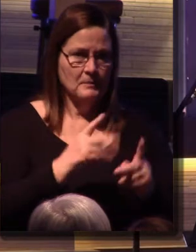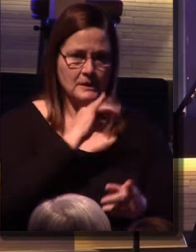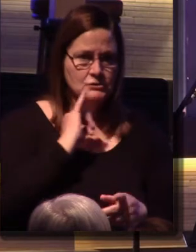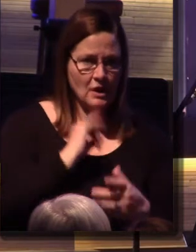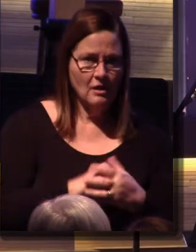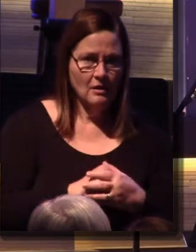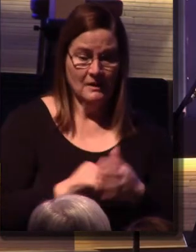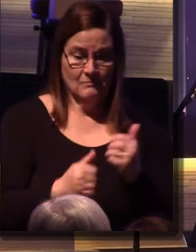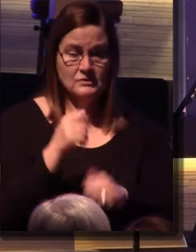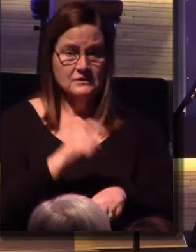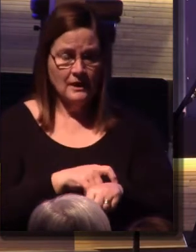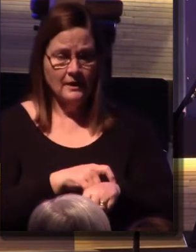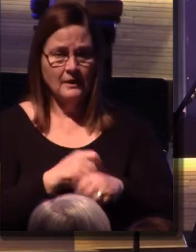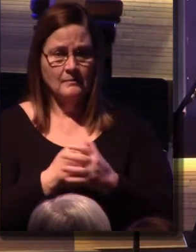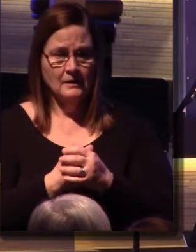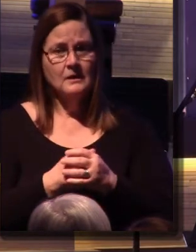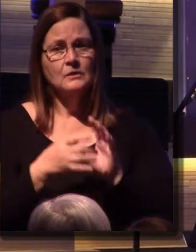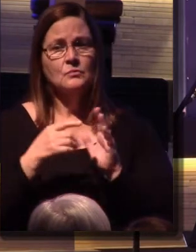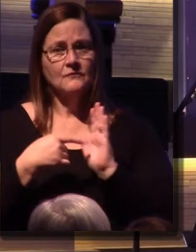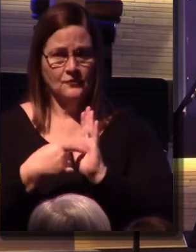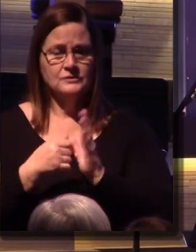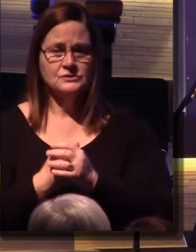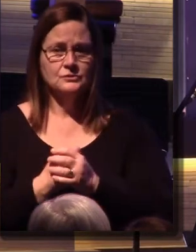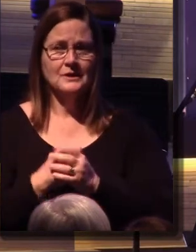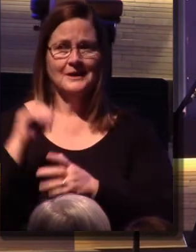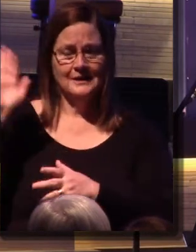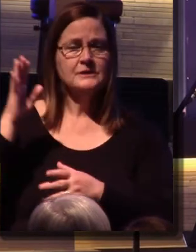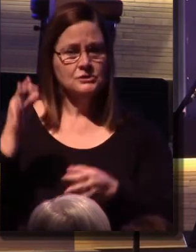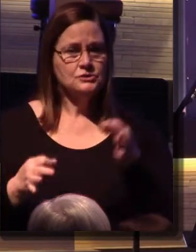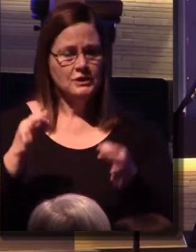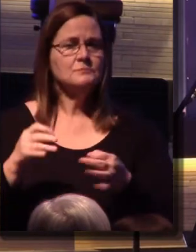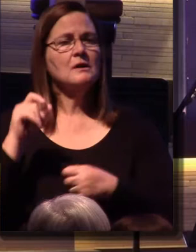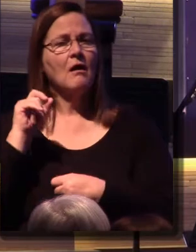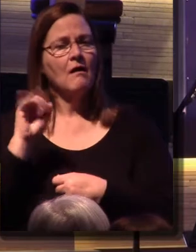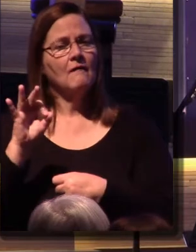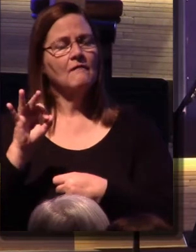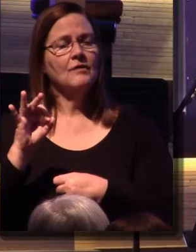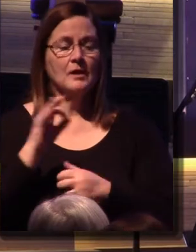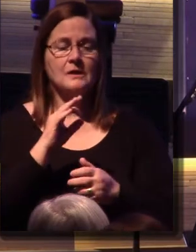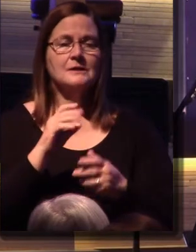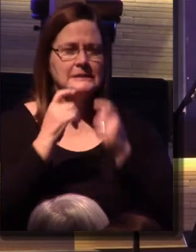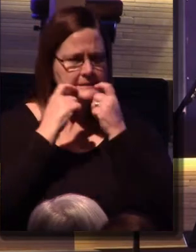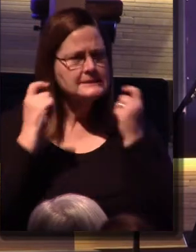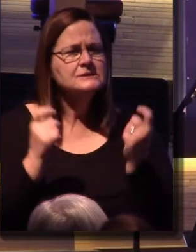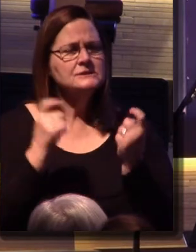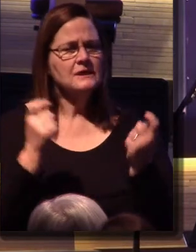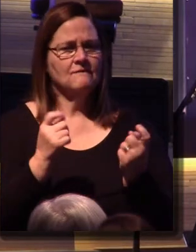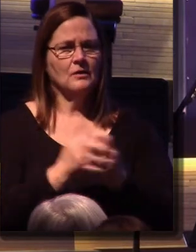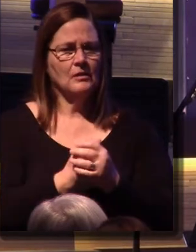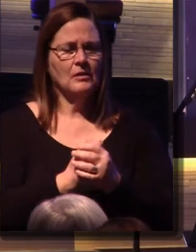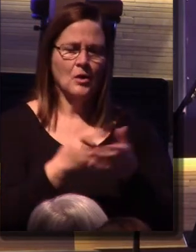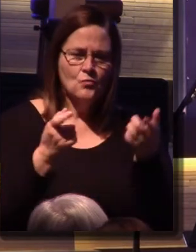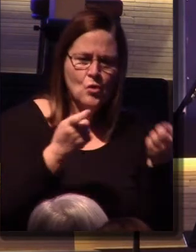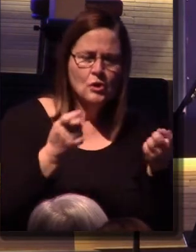Israel. But most of the time it is spoken of in reference to God's judgment of sinful rulers and